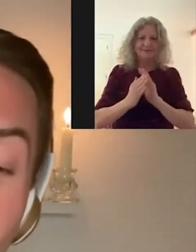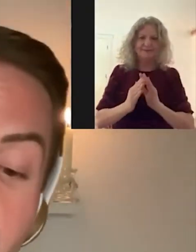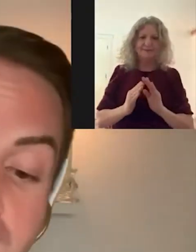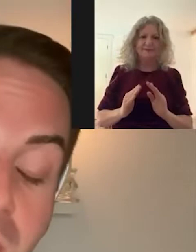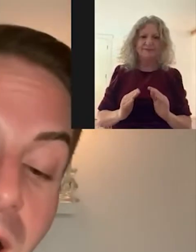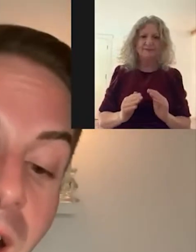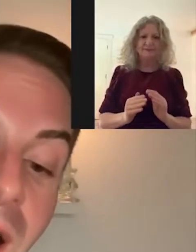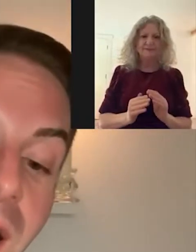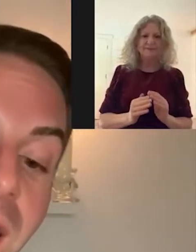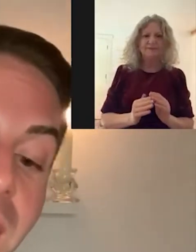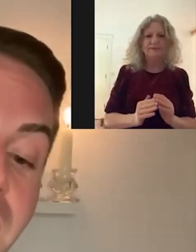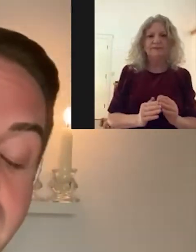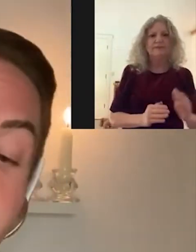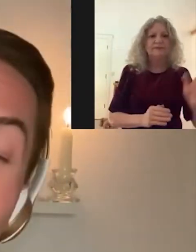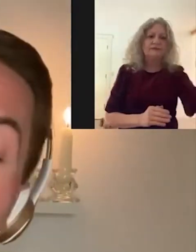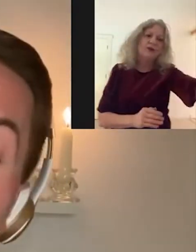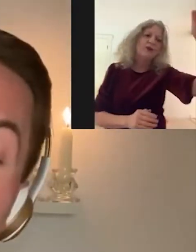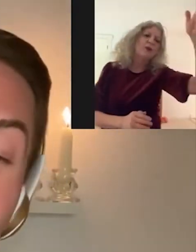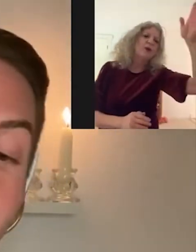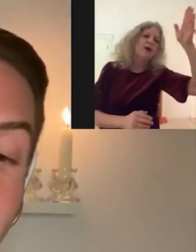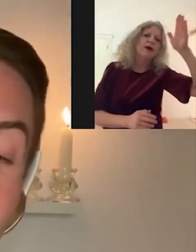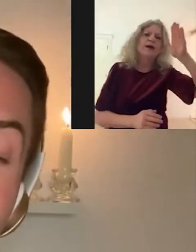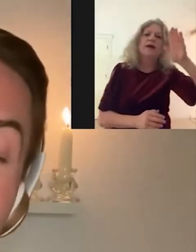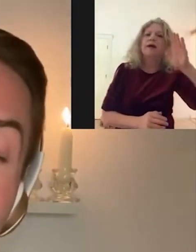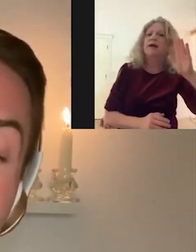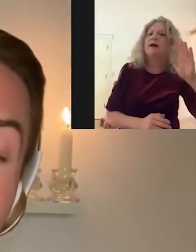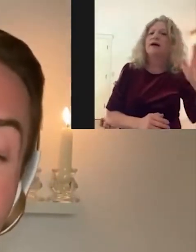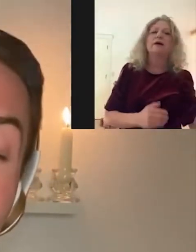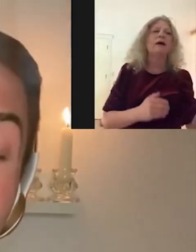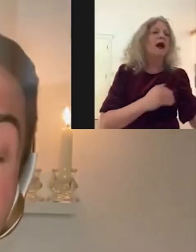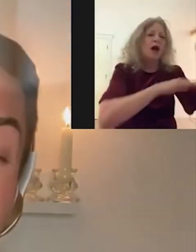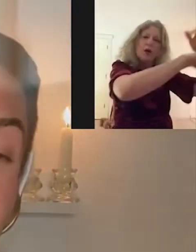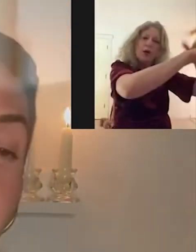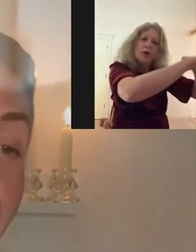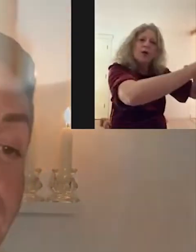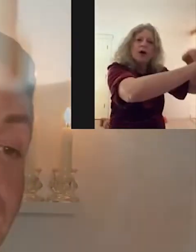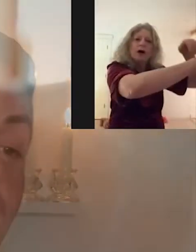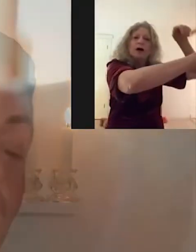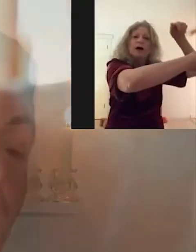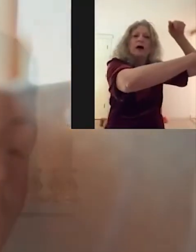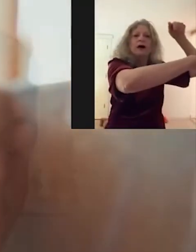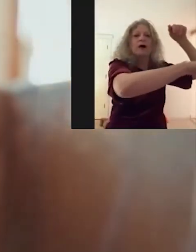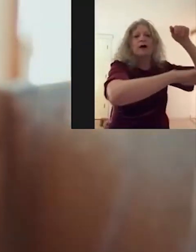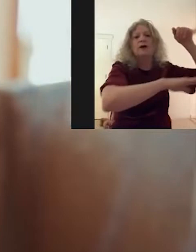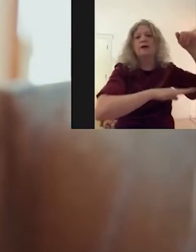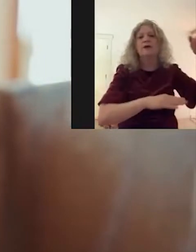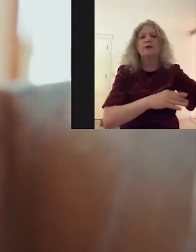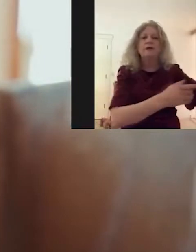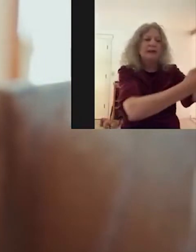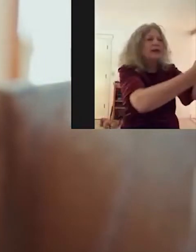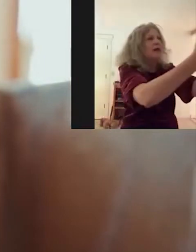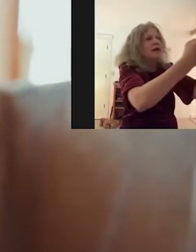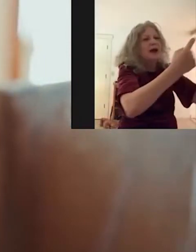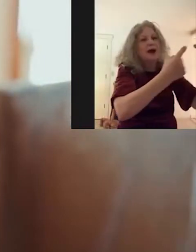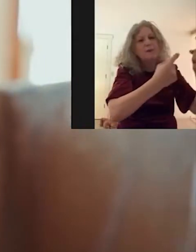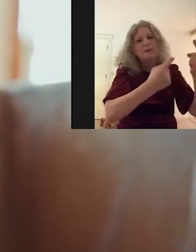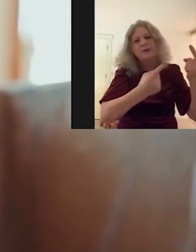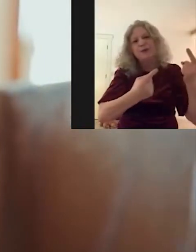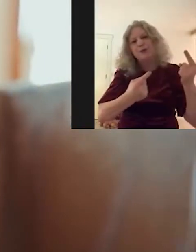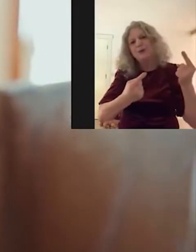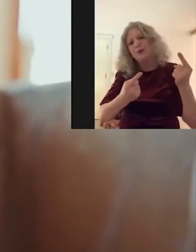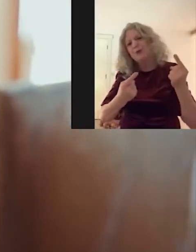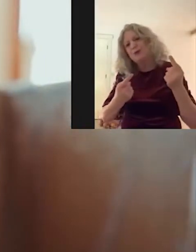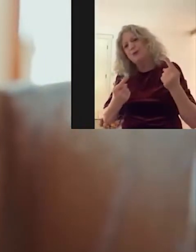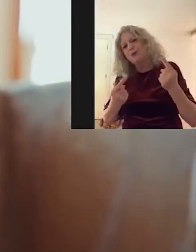O God, I call to you. O come to me now.